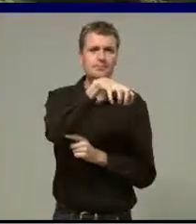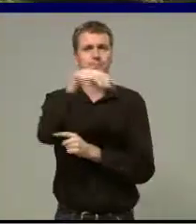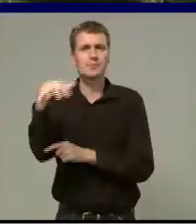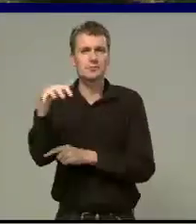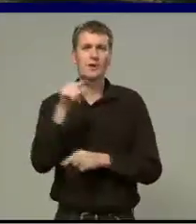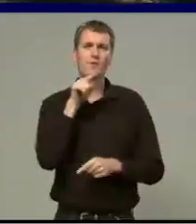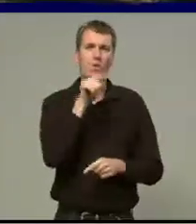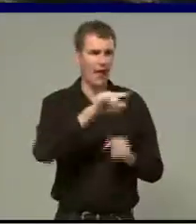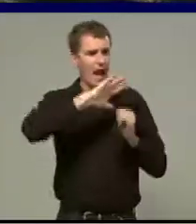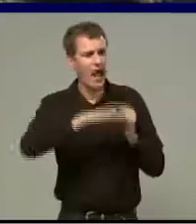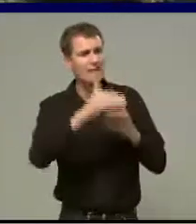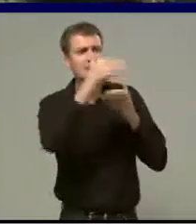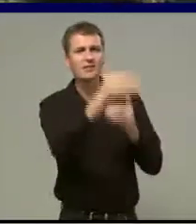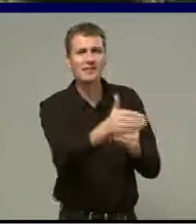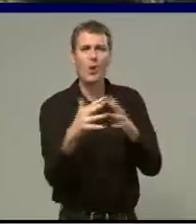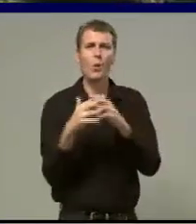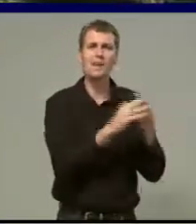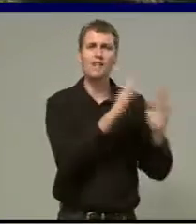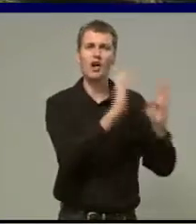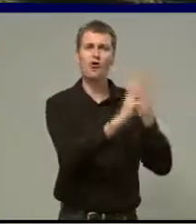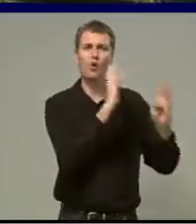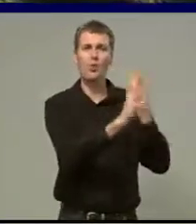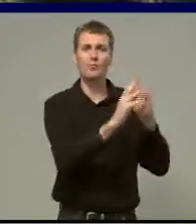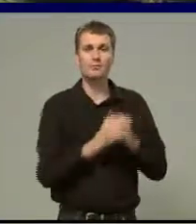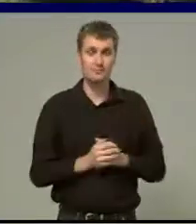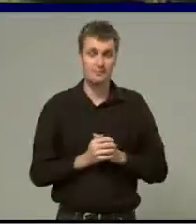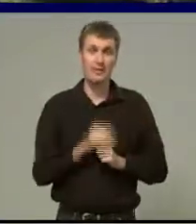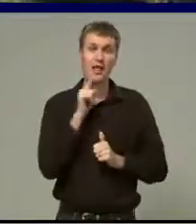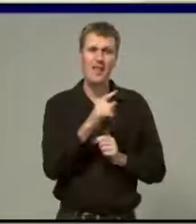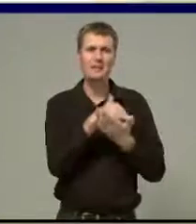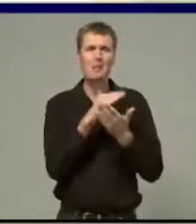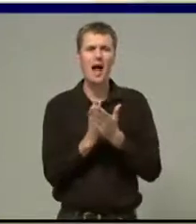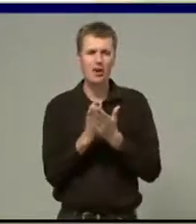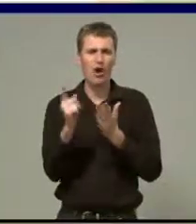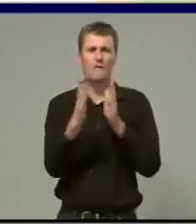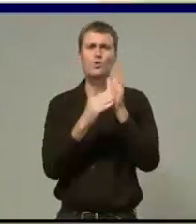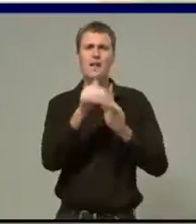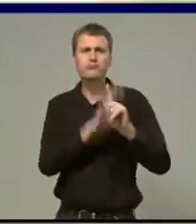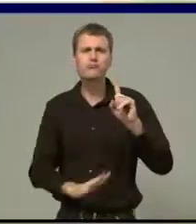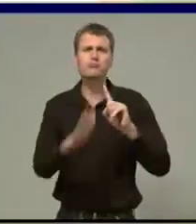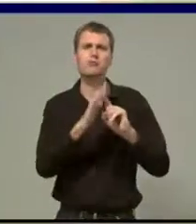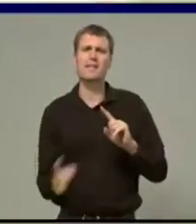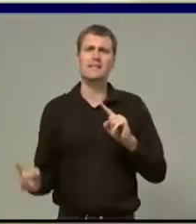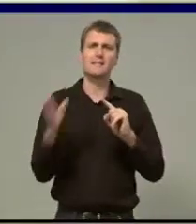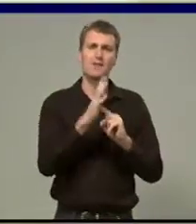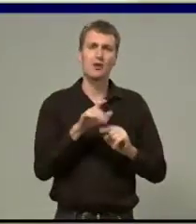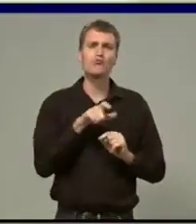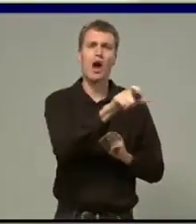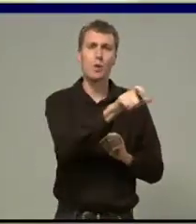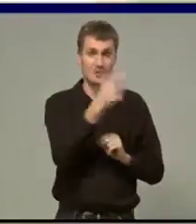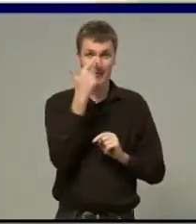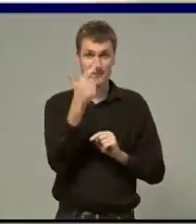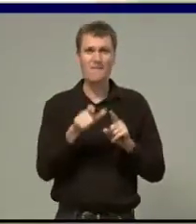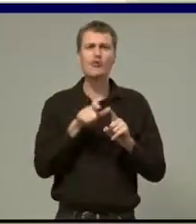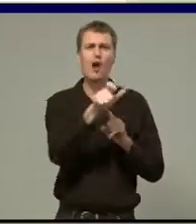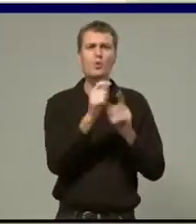the last section of the Western Corridor. So this is part of our Roads of National Significance program. They are 7 roads across the country